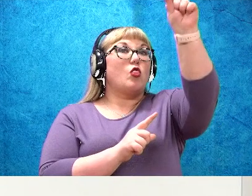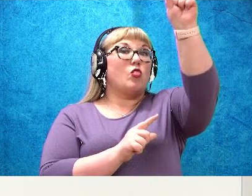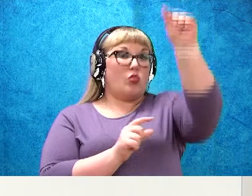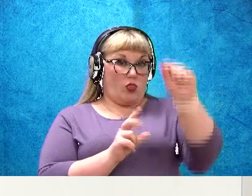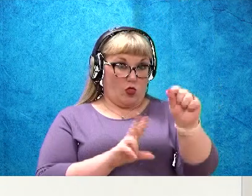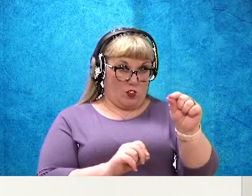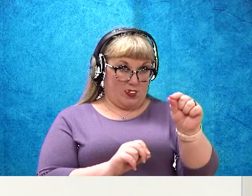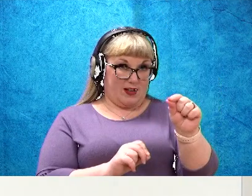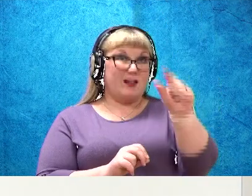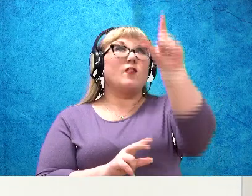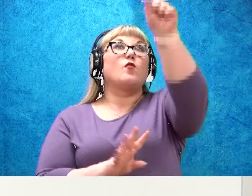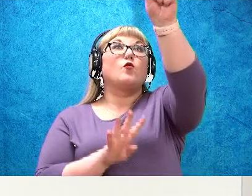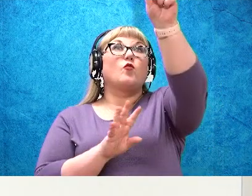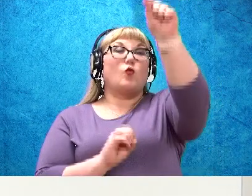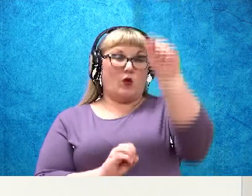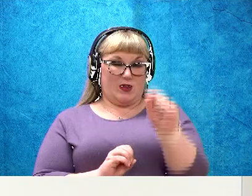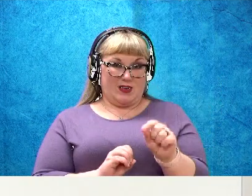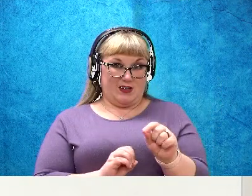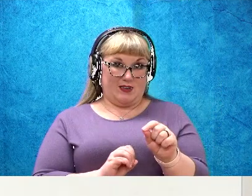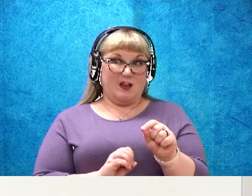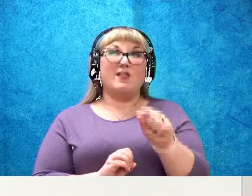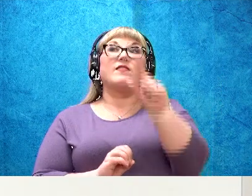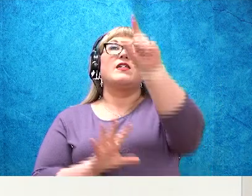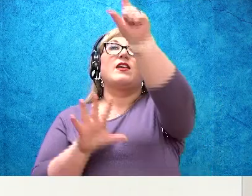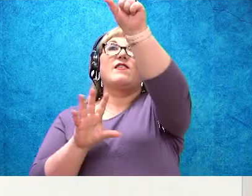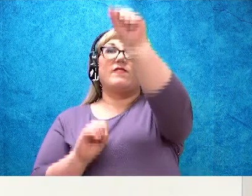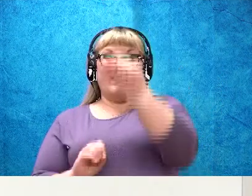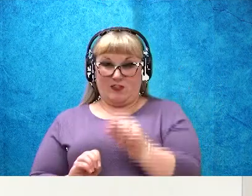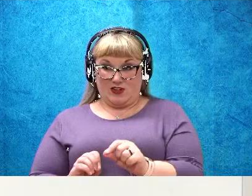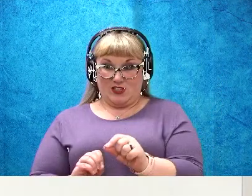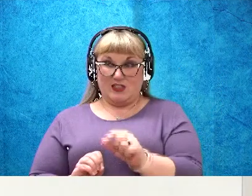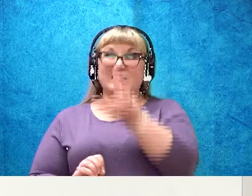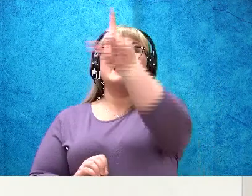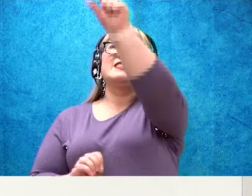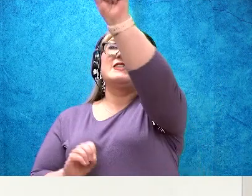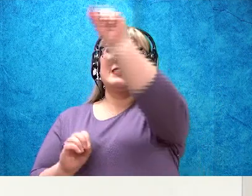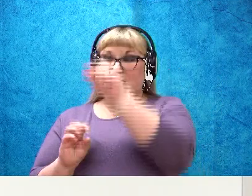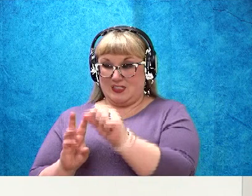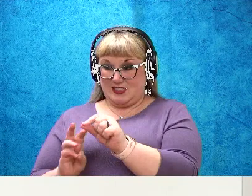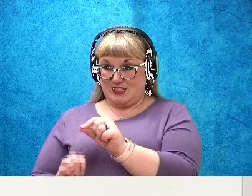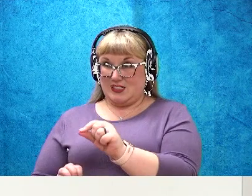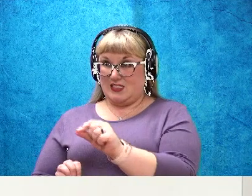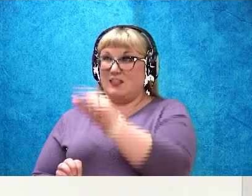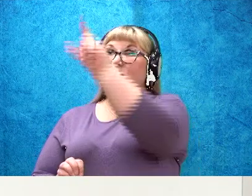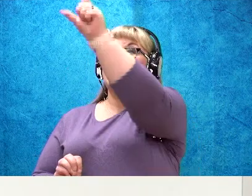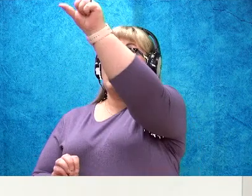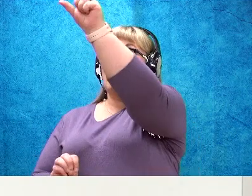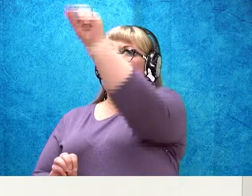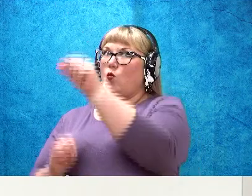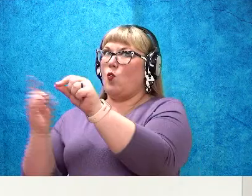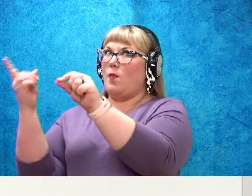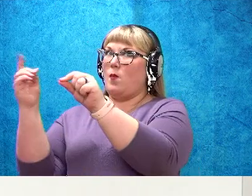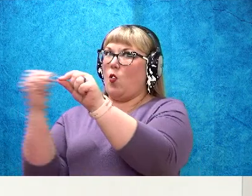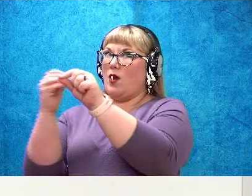30, 40, 50, 60, plus a